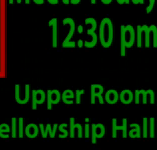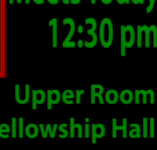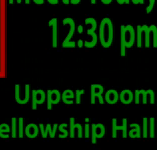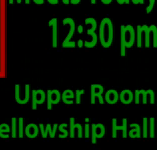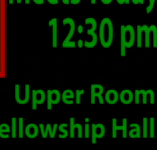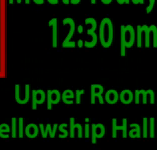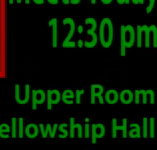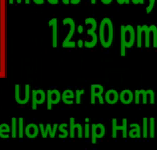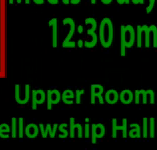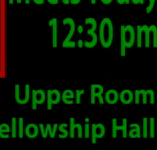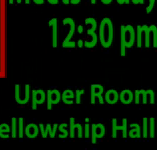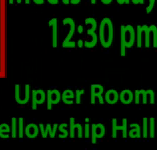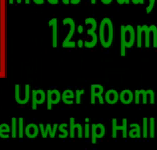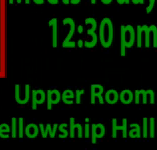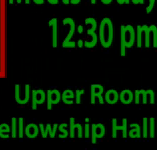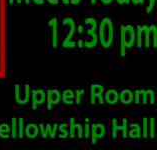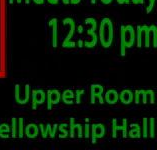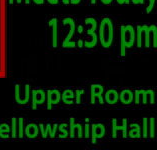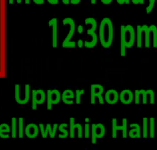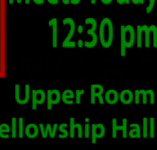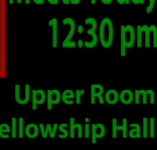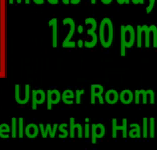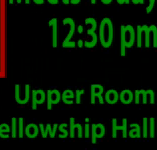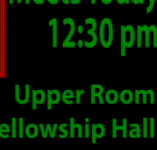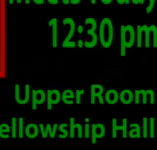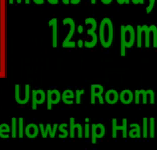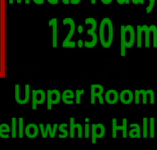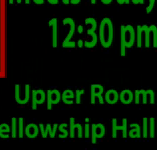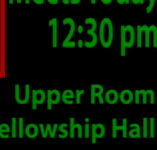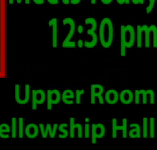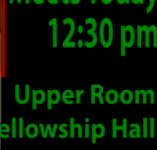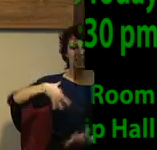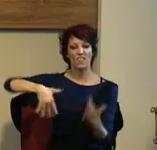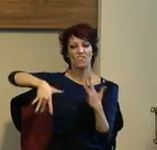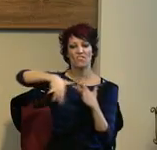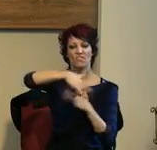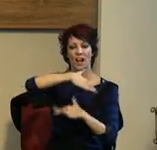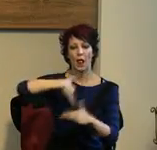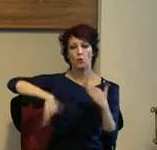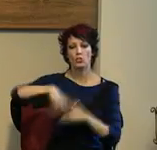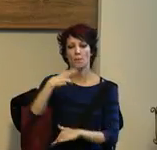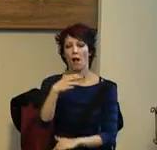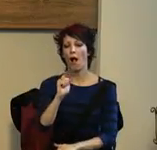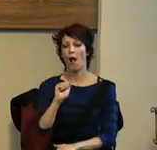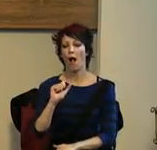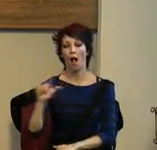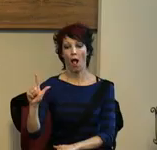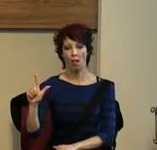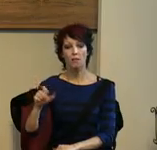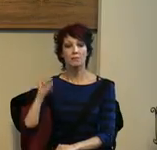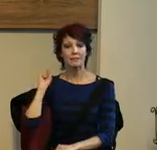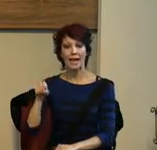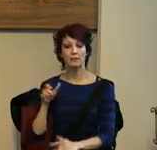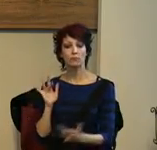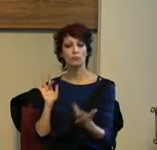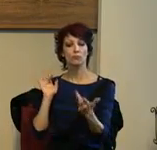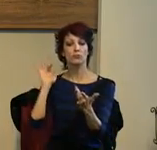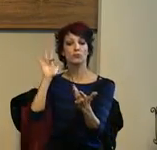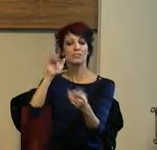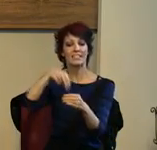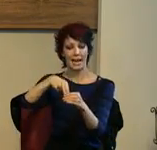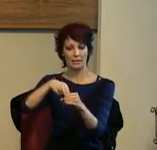the fellowship hall so if you would like more information about that uh please do join aagna after worship this morning at